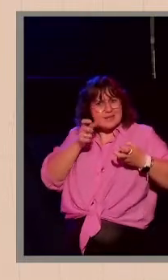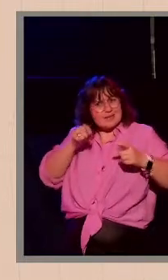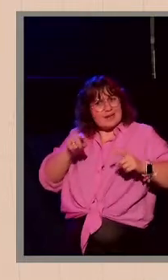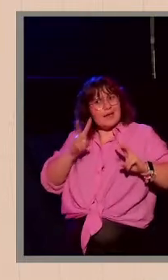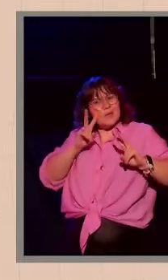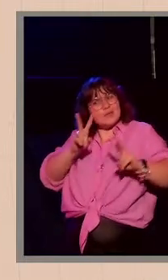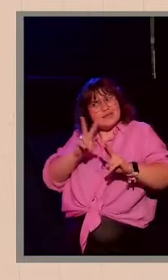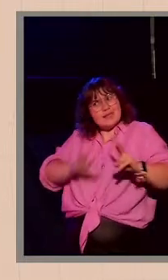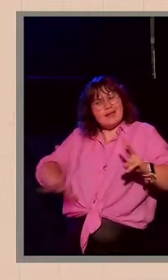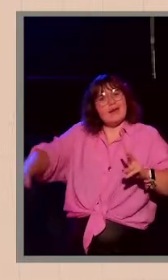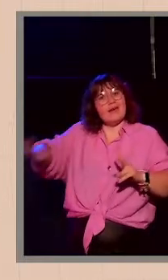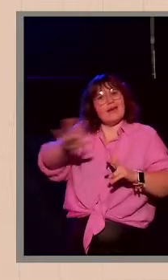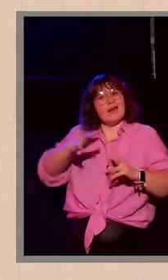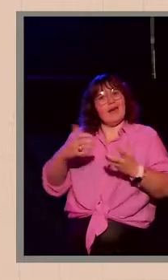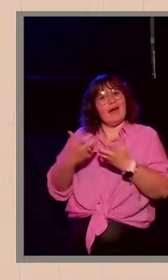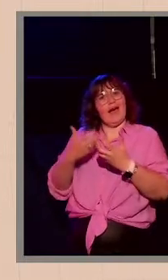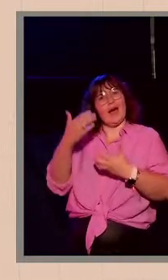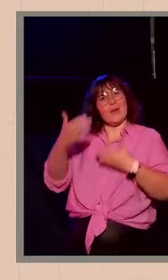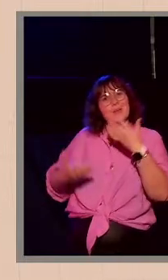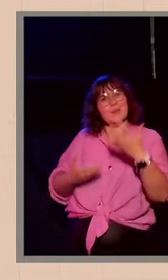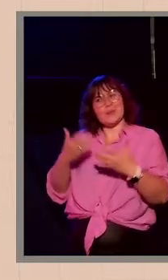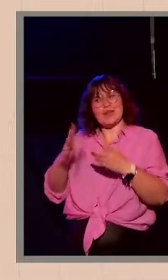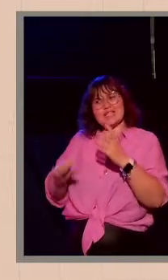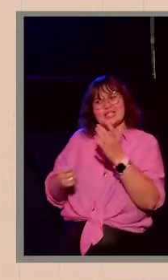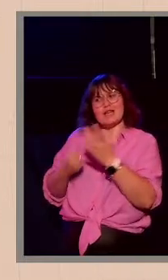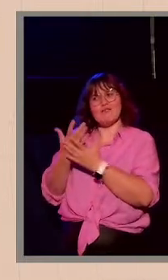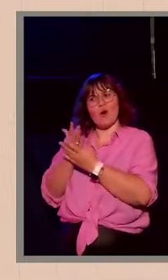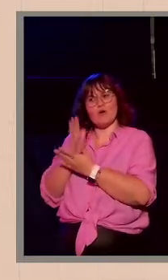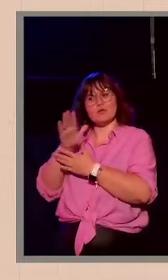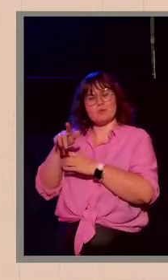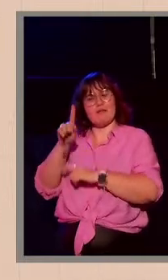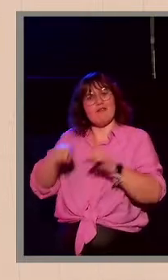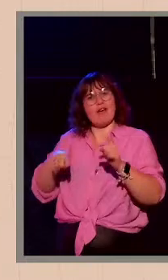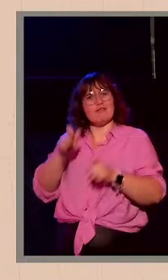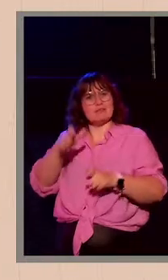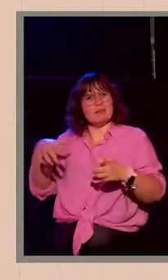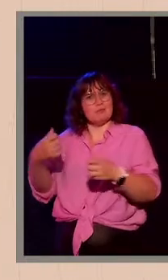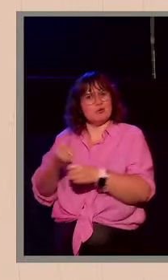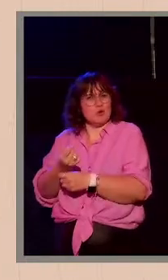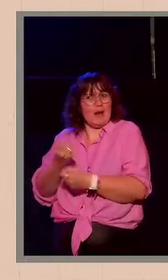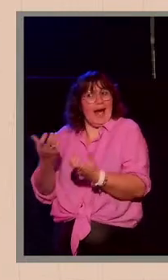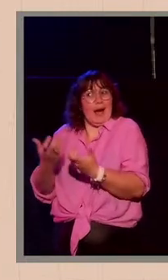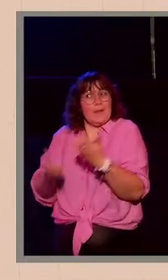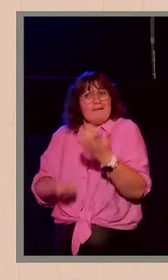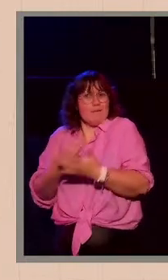see how this evolves with the various people doing it.